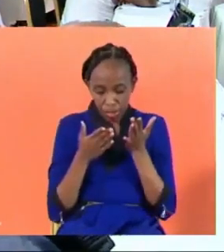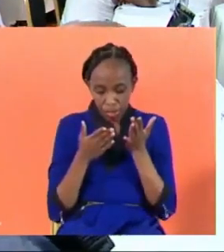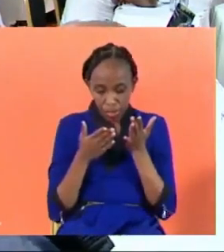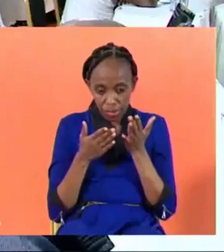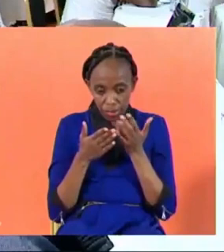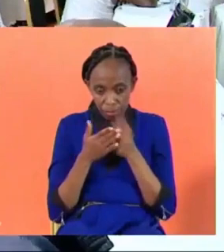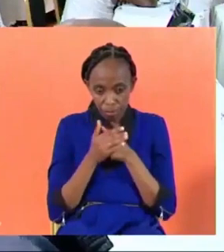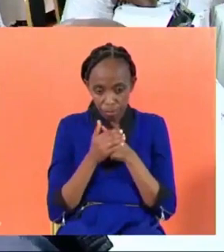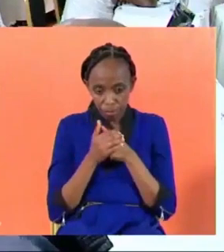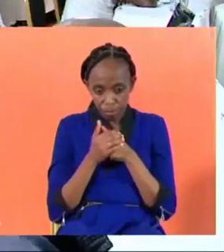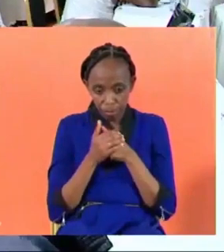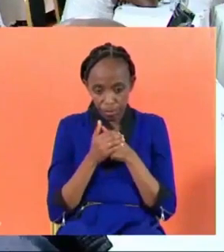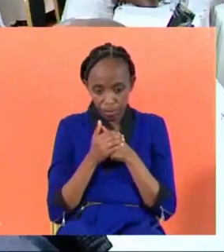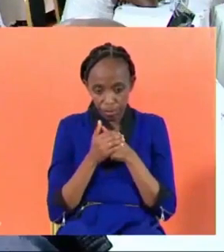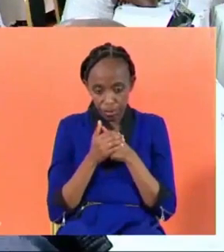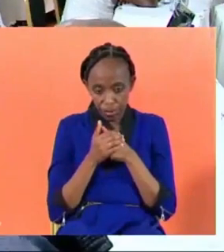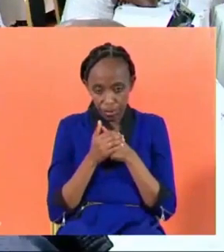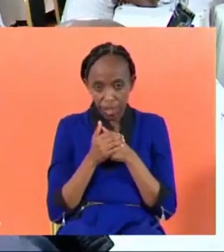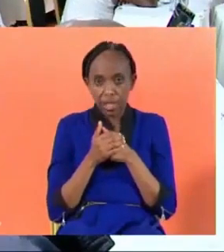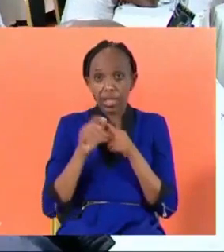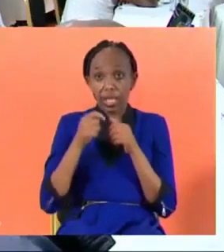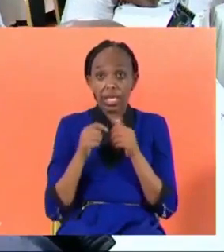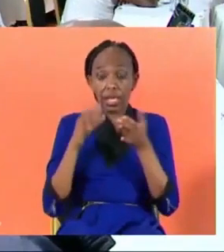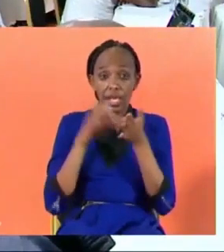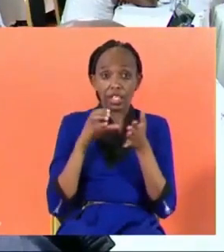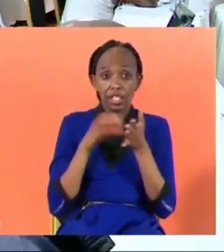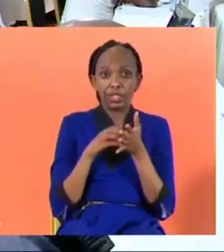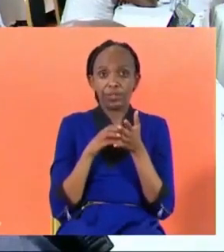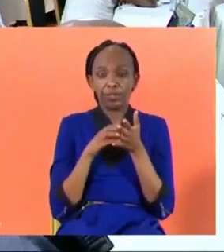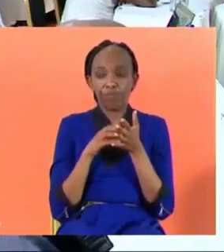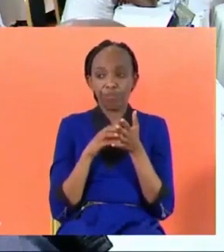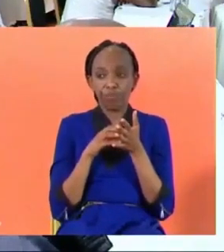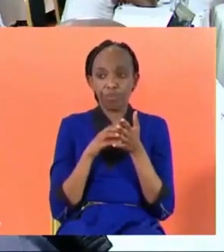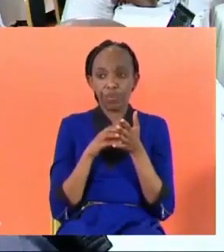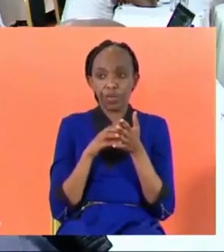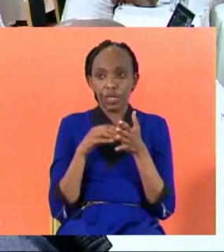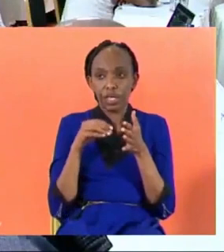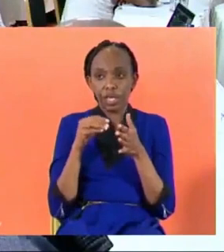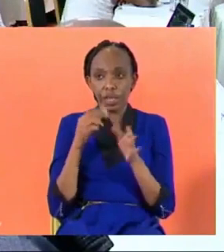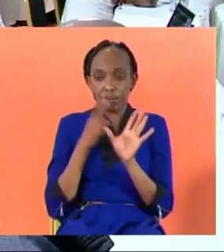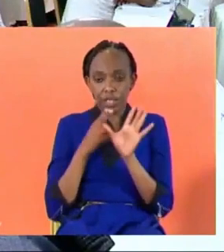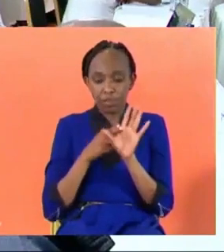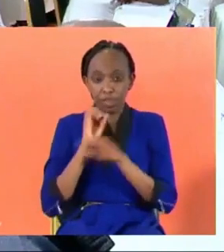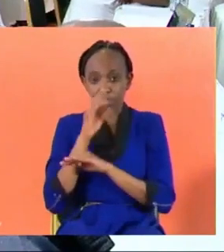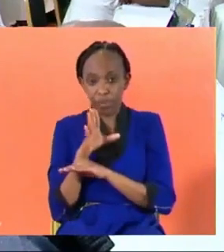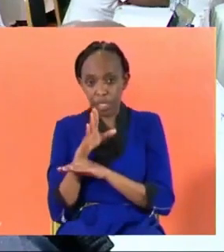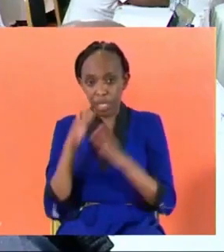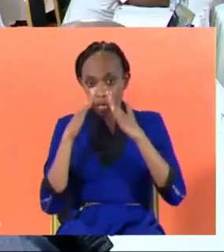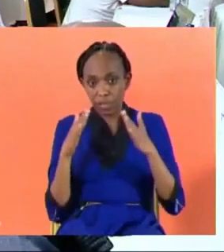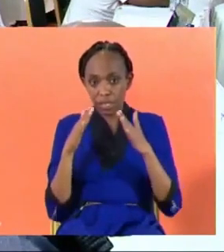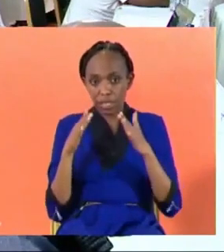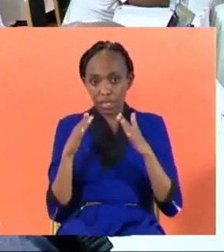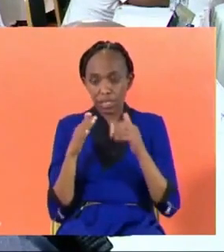going the way forward, the key issue would be that capacity building of the media association of